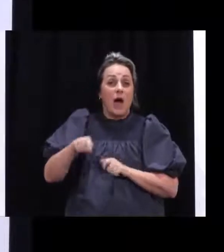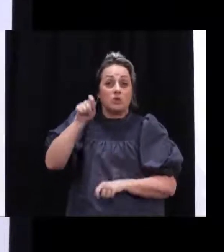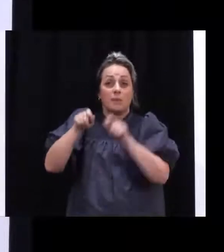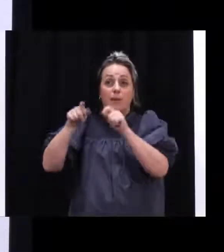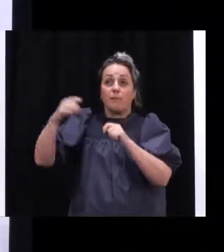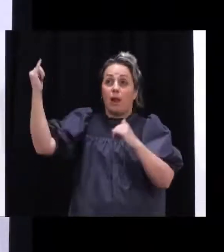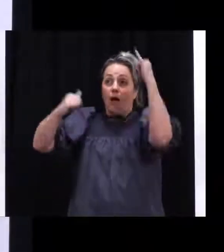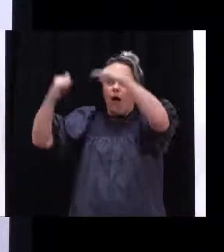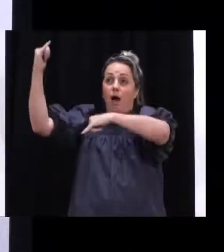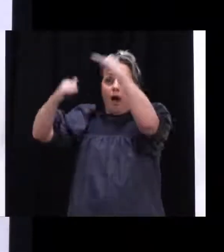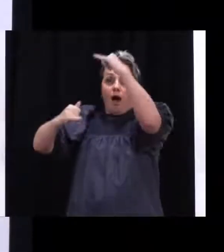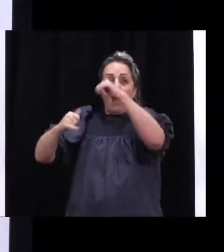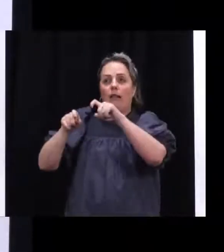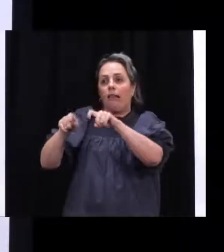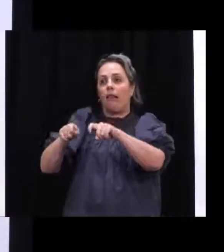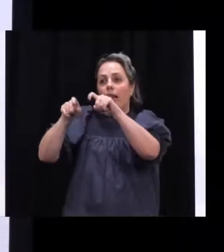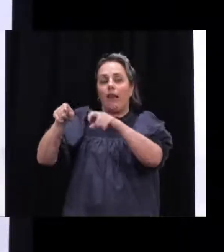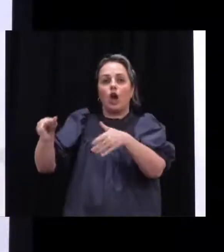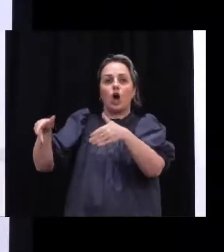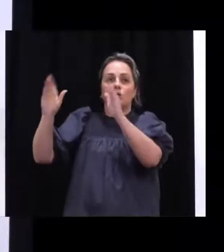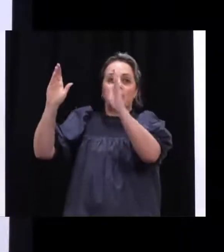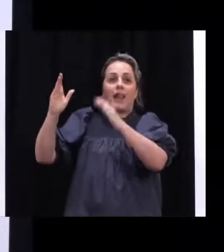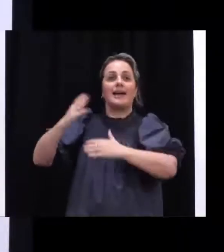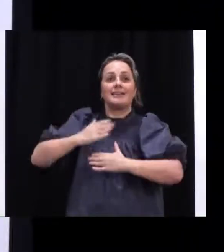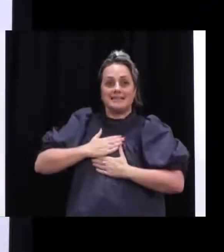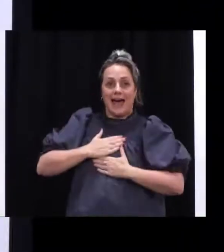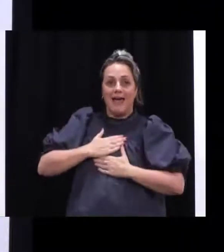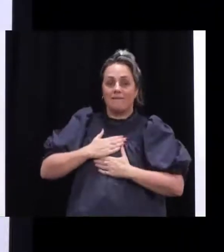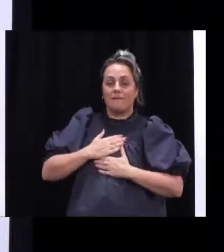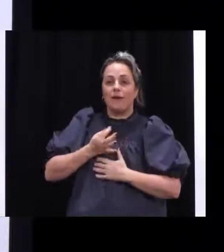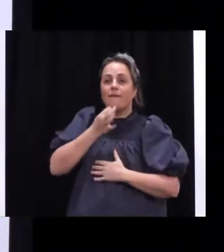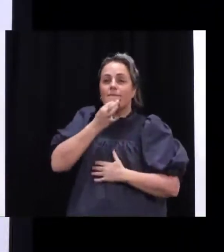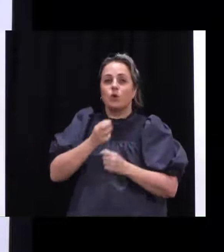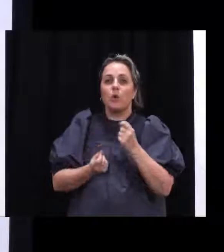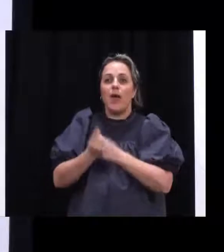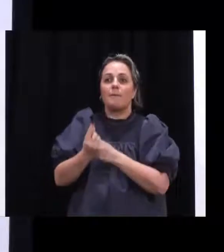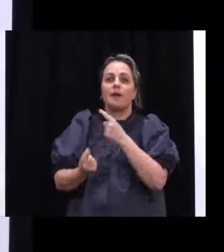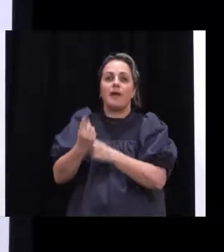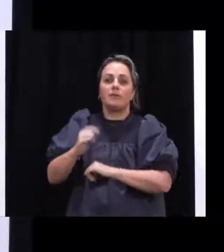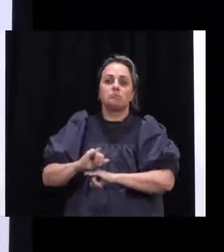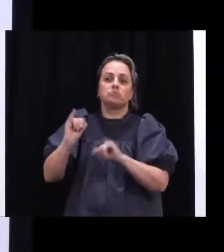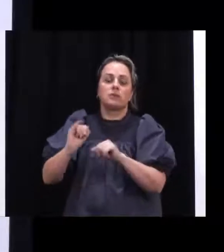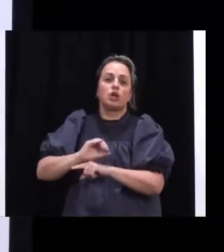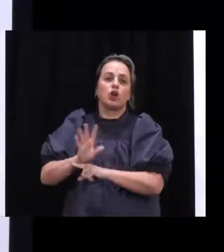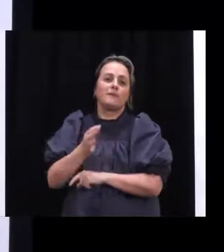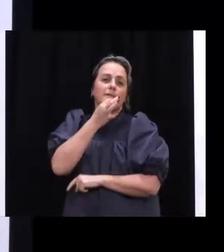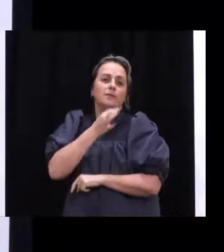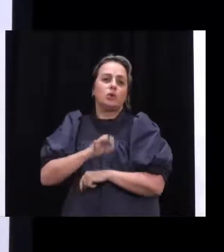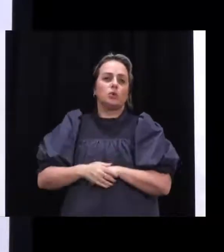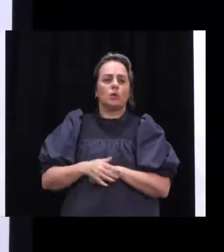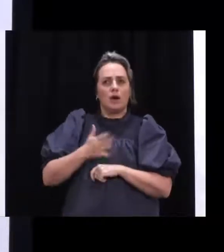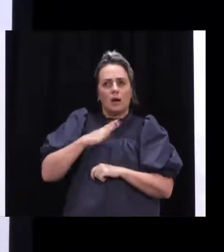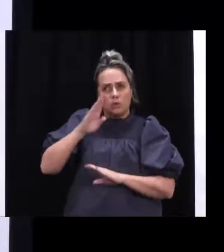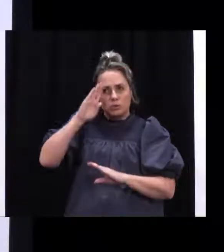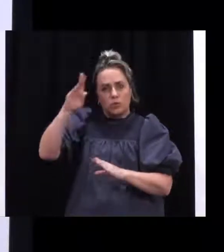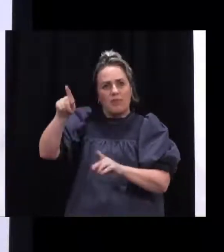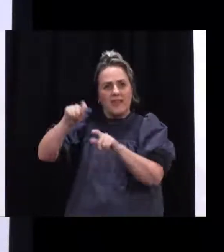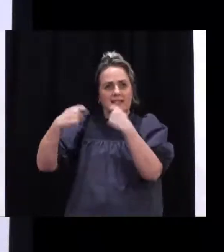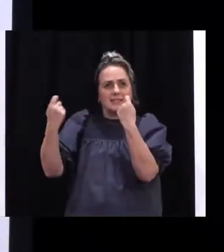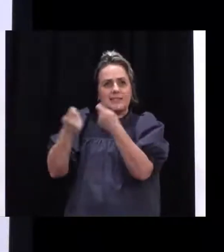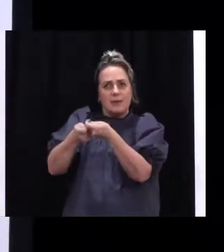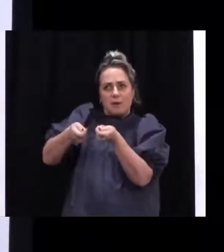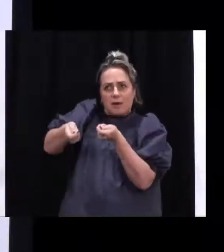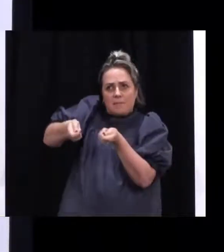through our MIQ facilities very safely with very few incidents, and I want to acknowledge the dedication of the team who are running those